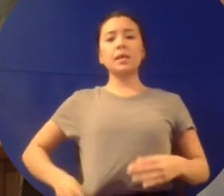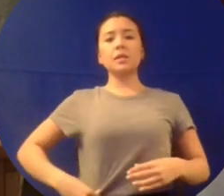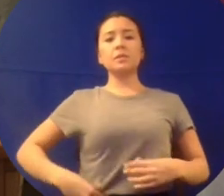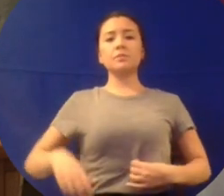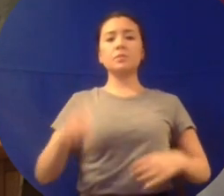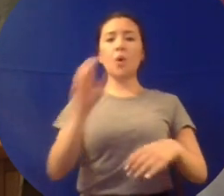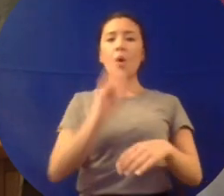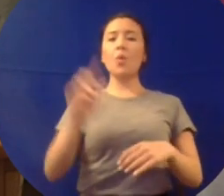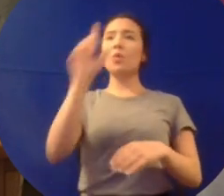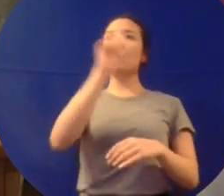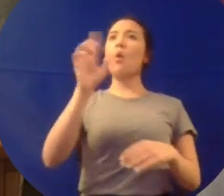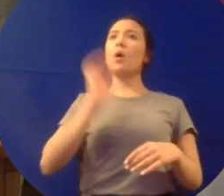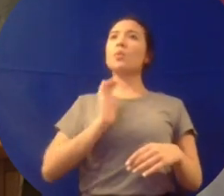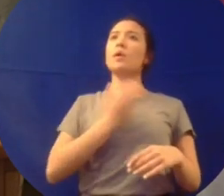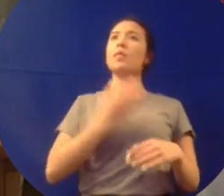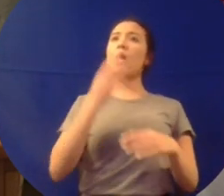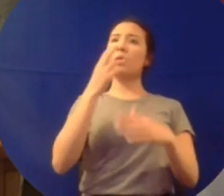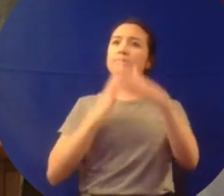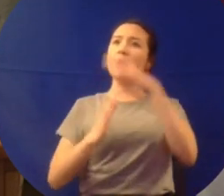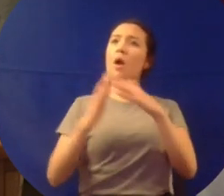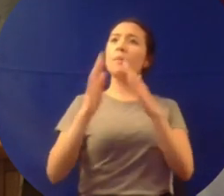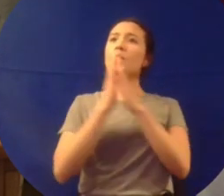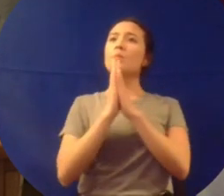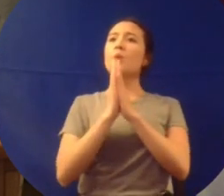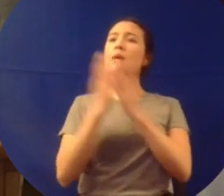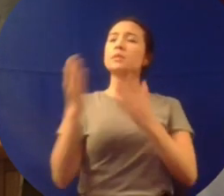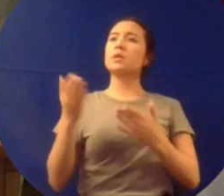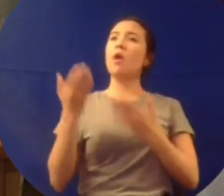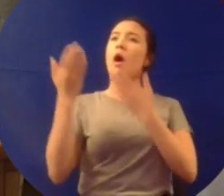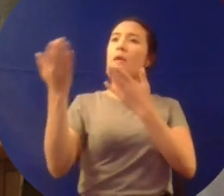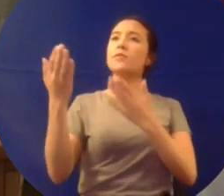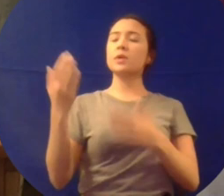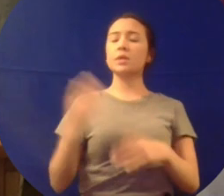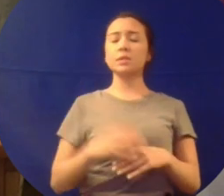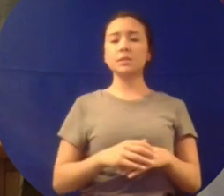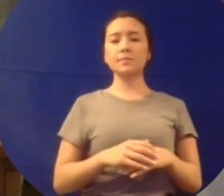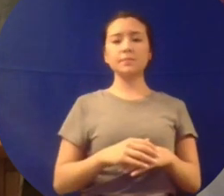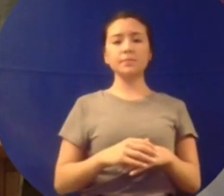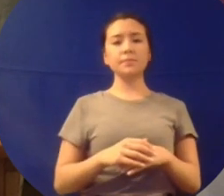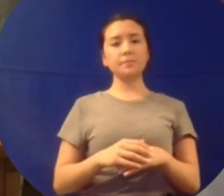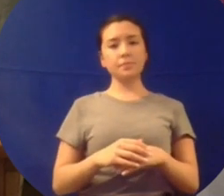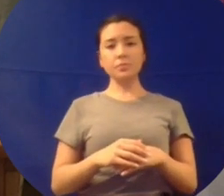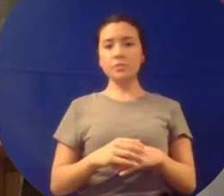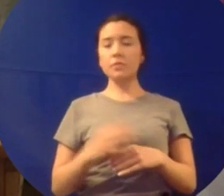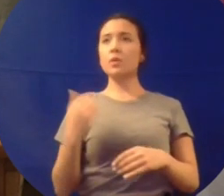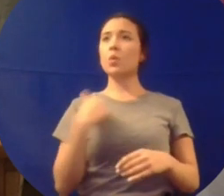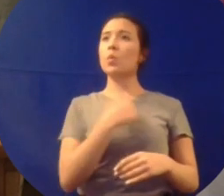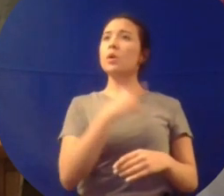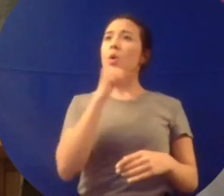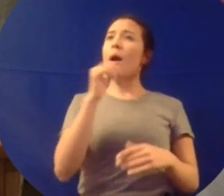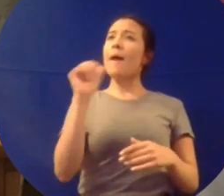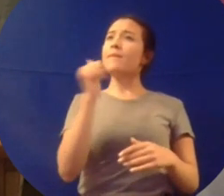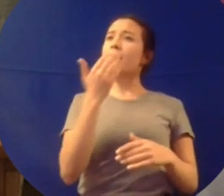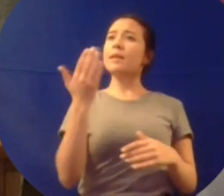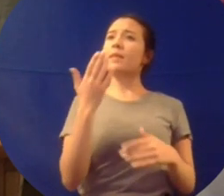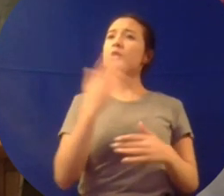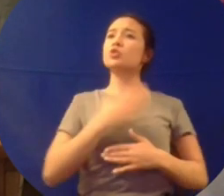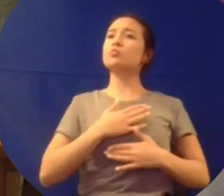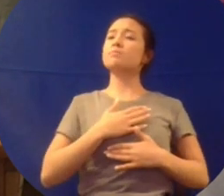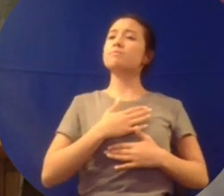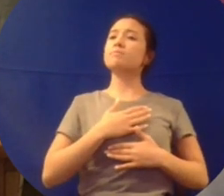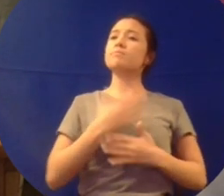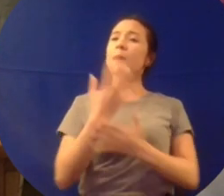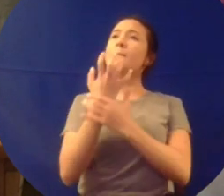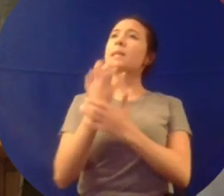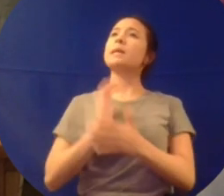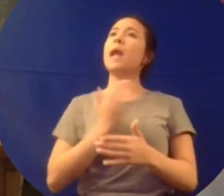church. Be pleased, O Lord, with our humble prayers and offerings. And since we have no merits to plead